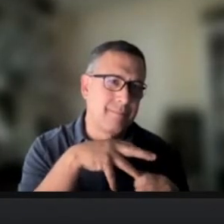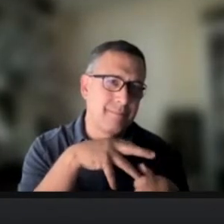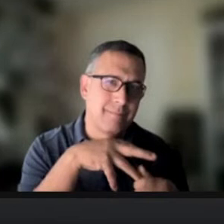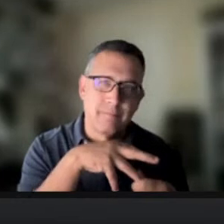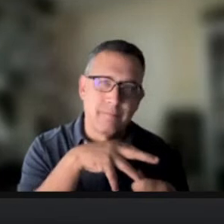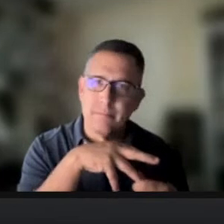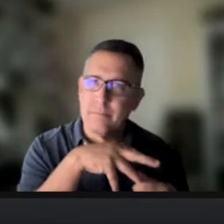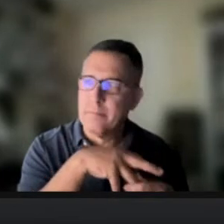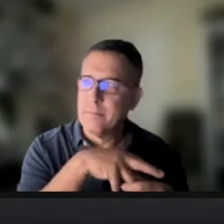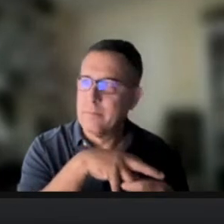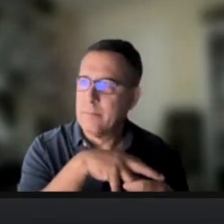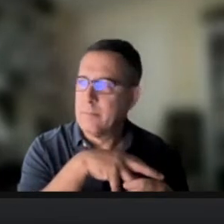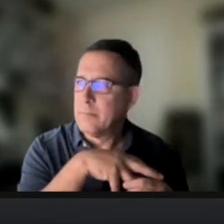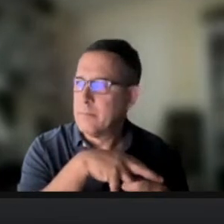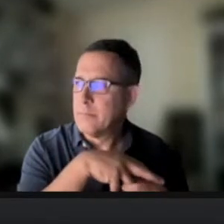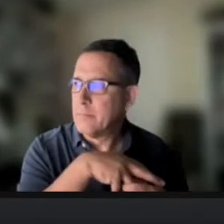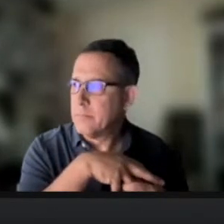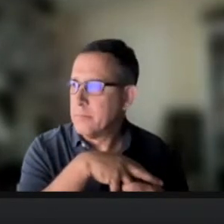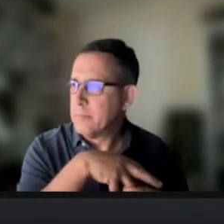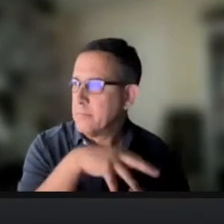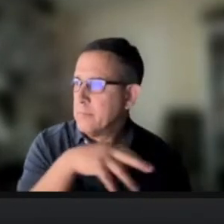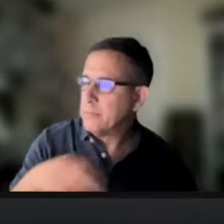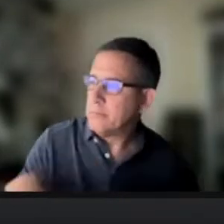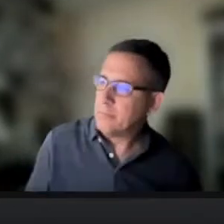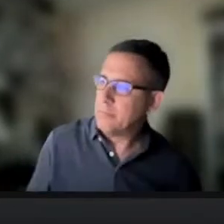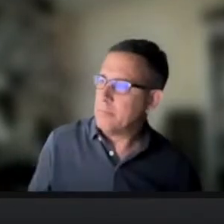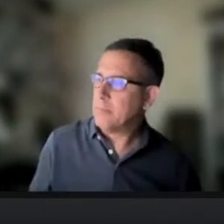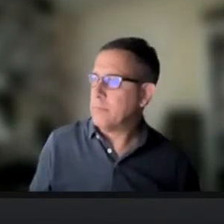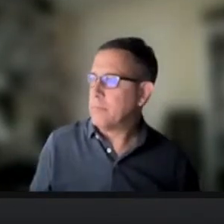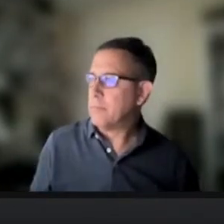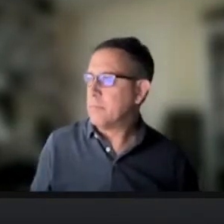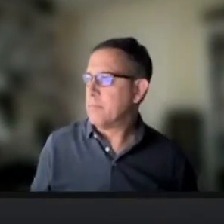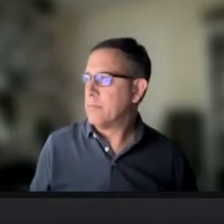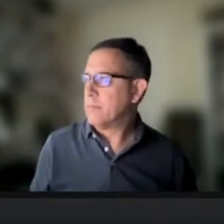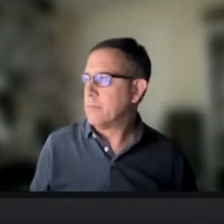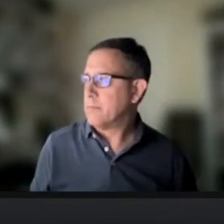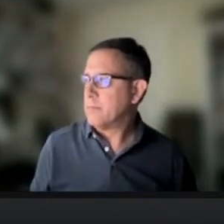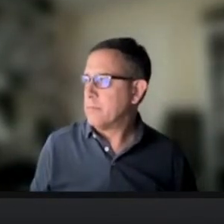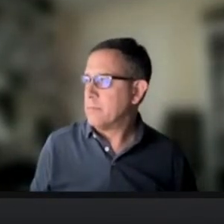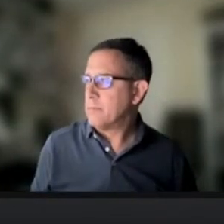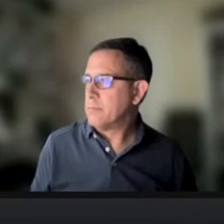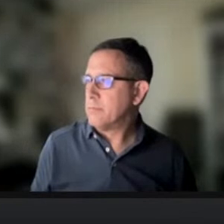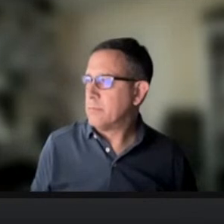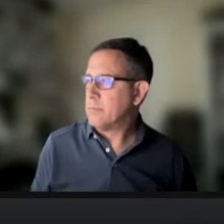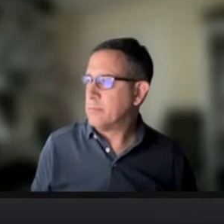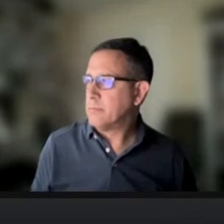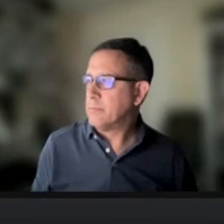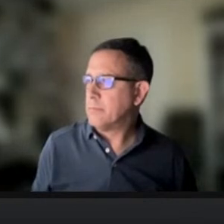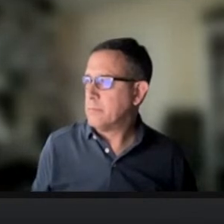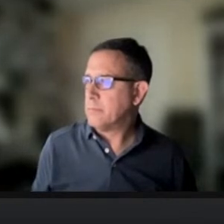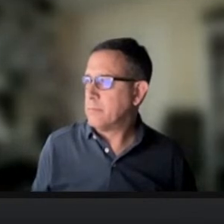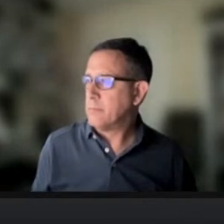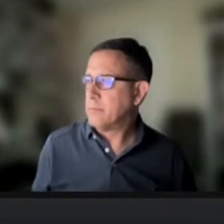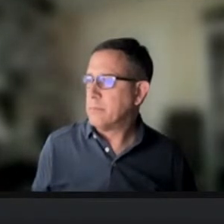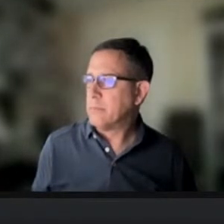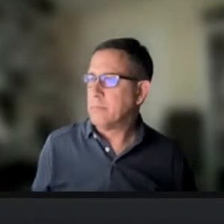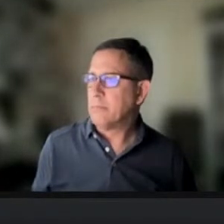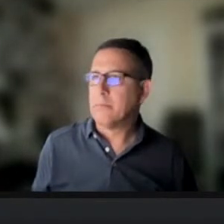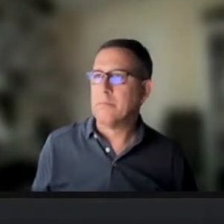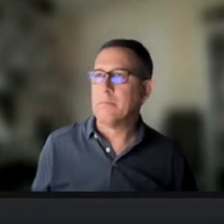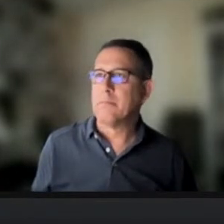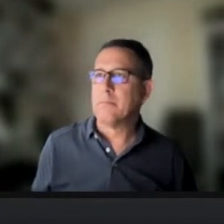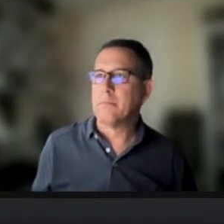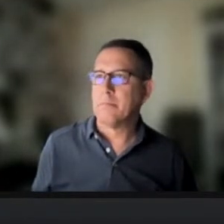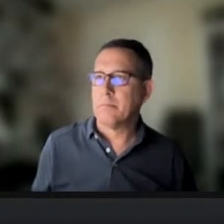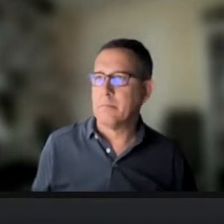ahead. No, I want, then Trustee Haynes. We're veterans here. We listen to the next generation.